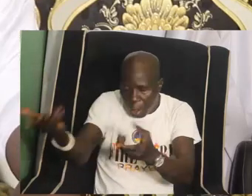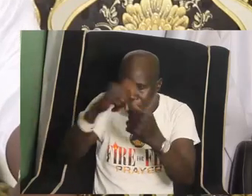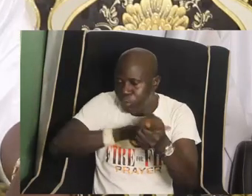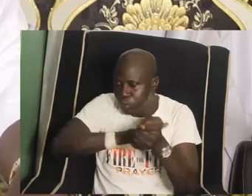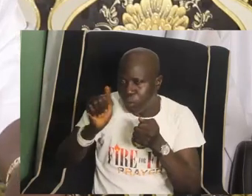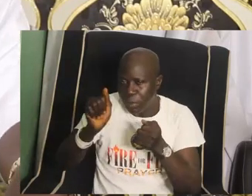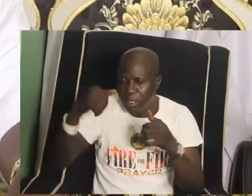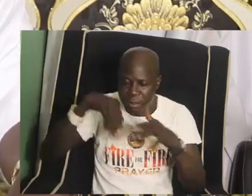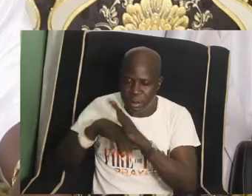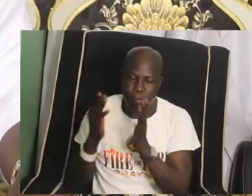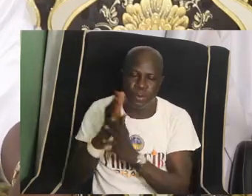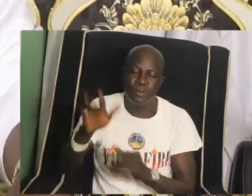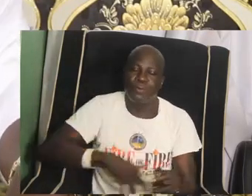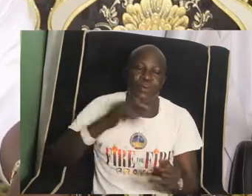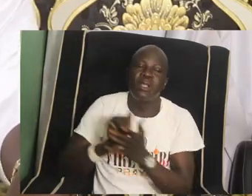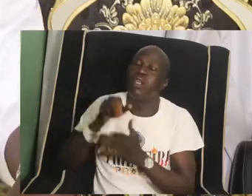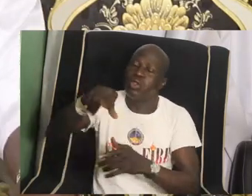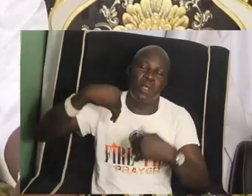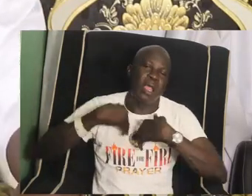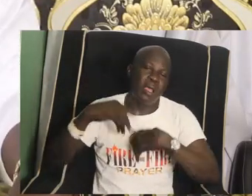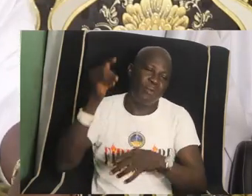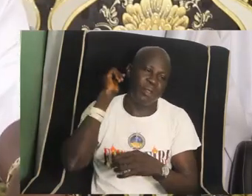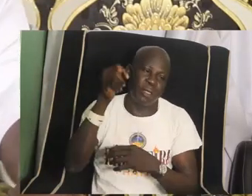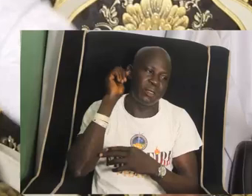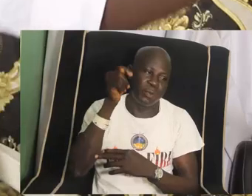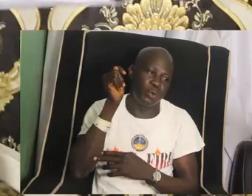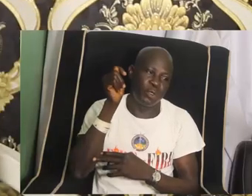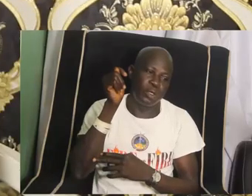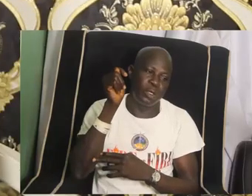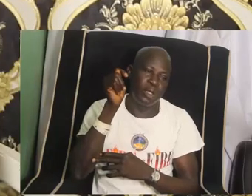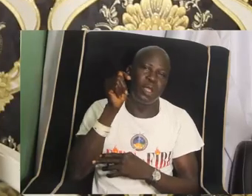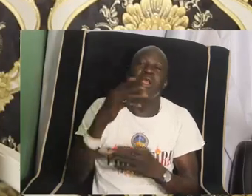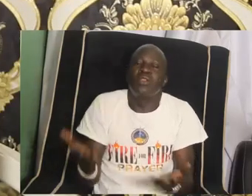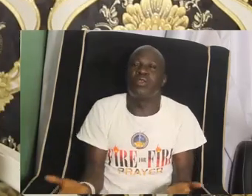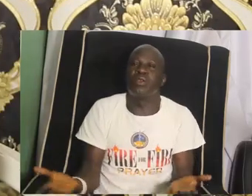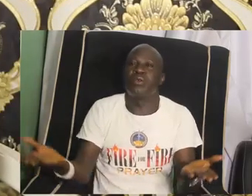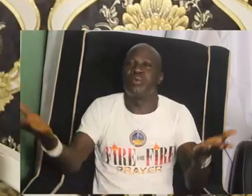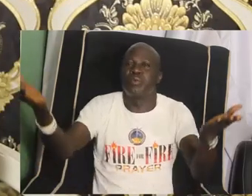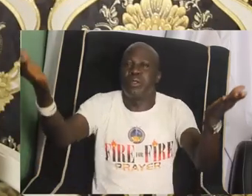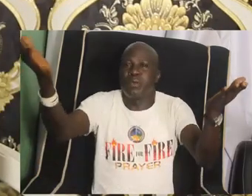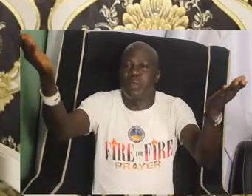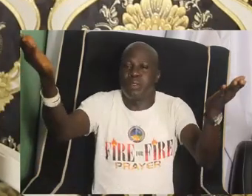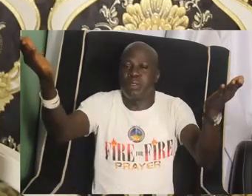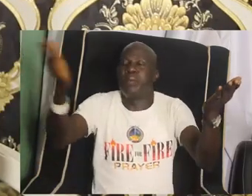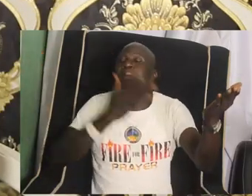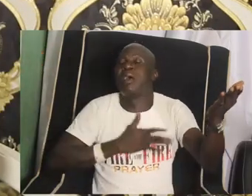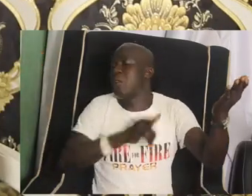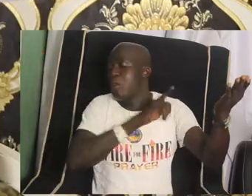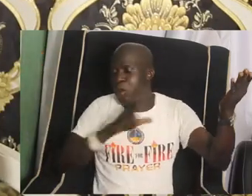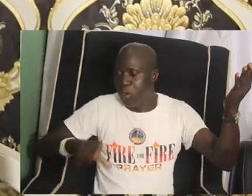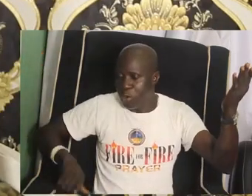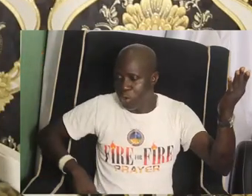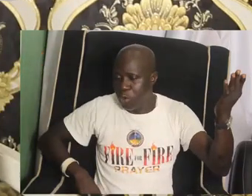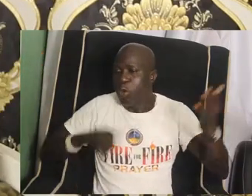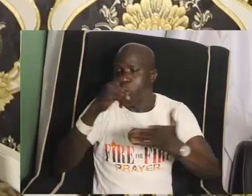imuse. Amen. Will be fulfilled. Wa ni testimony. Amen. You have testimony. E gbe owo mejeji soke. Lift up your tools. Allah o. Lord.